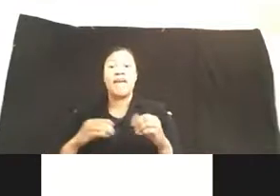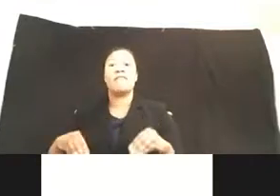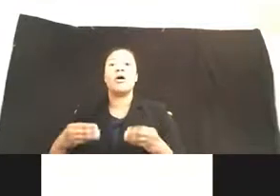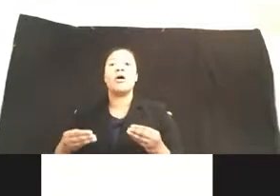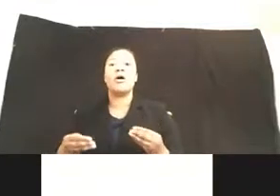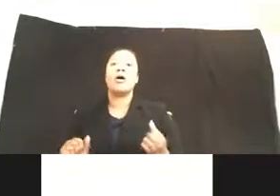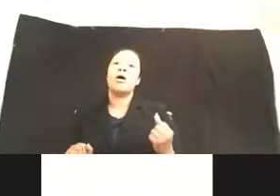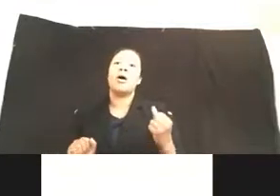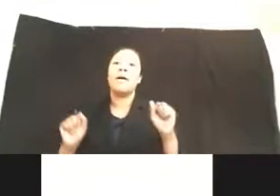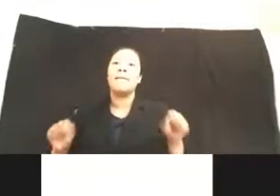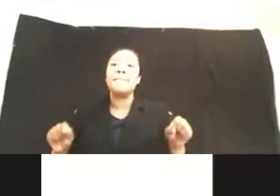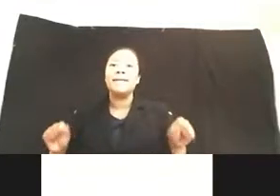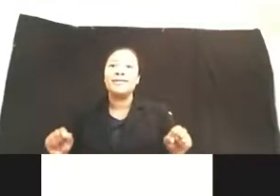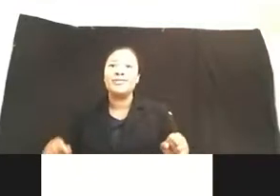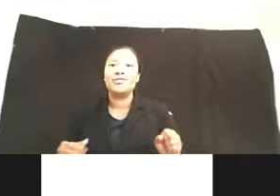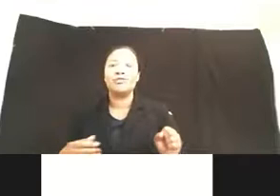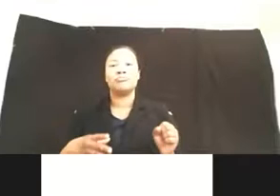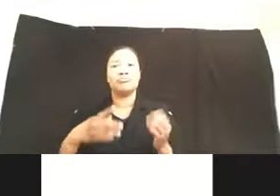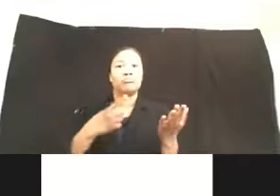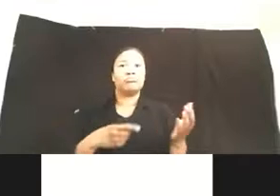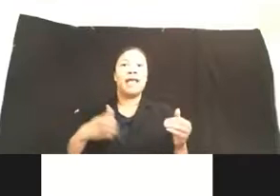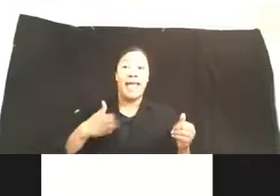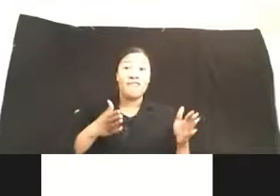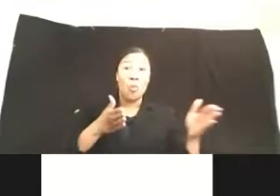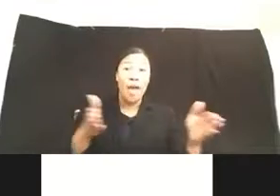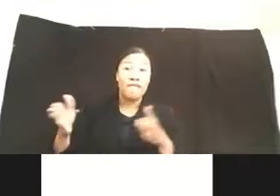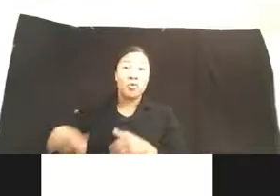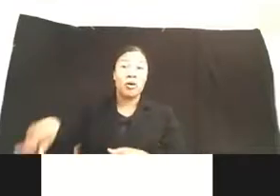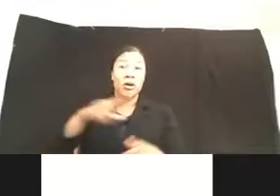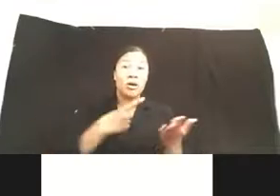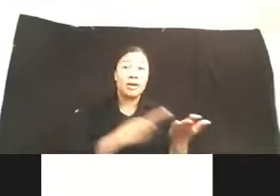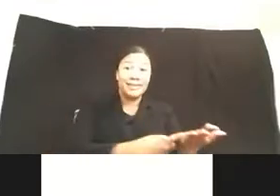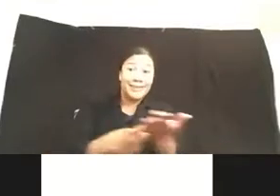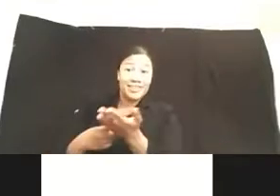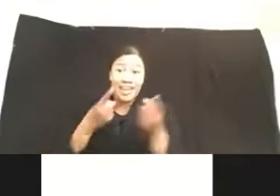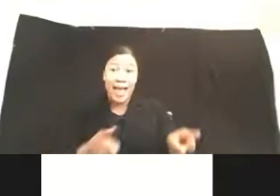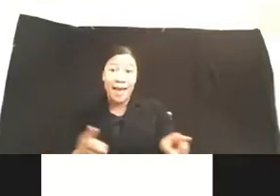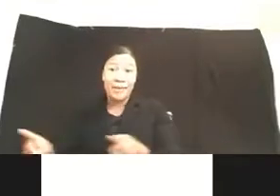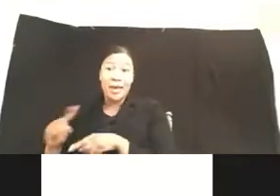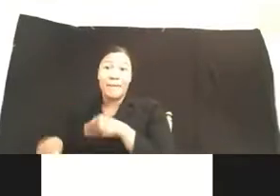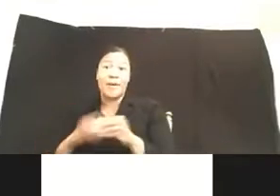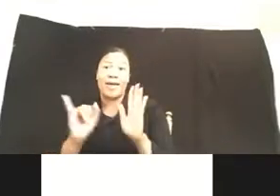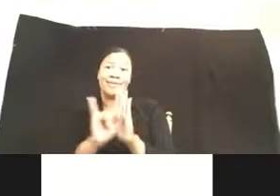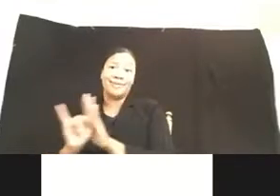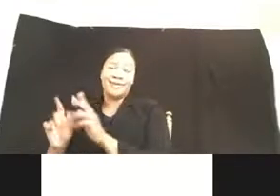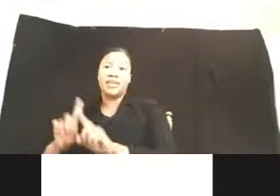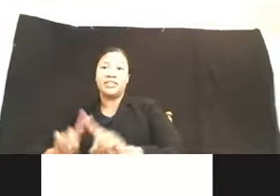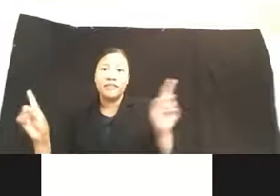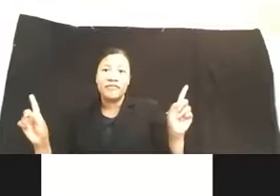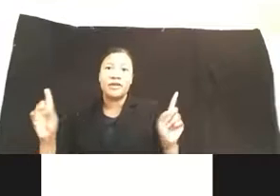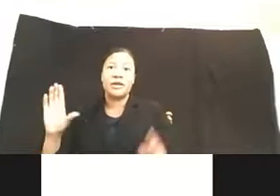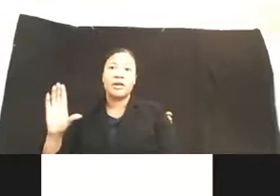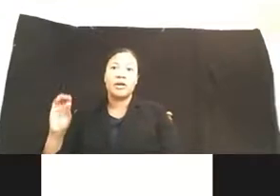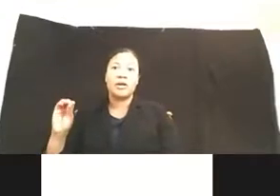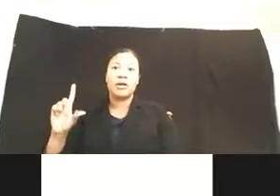conversations currently happening on campus and beyond concerning the politics of identity and difference, coloniality and decoloniality,